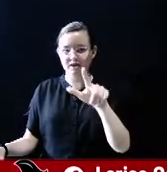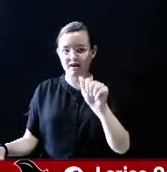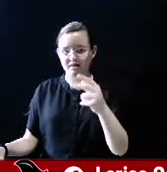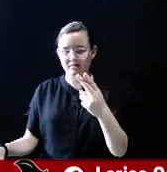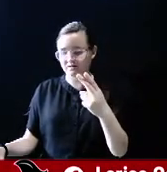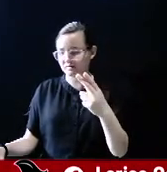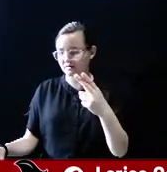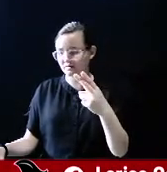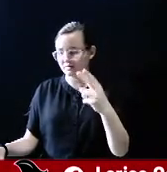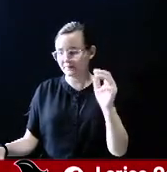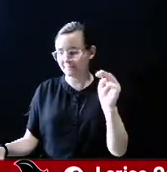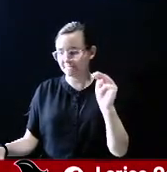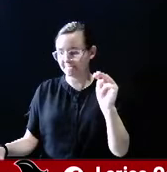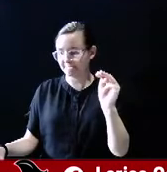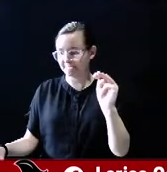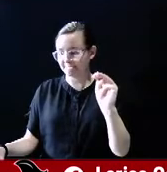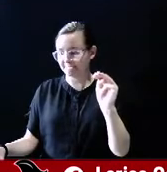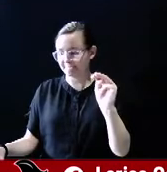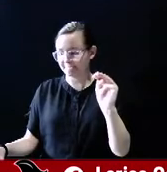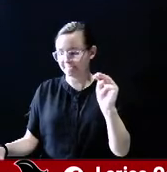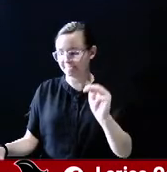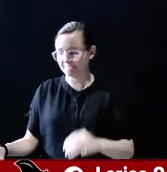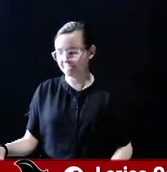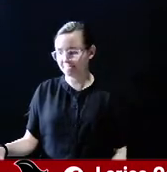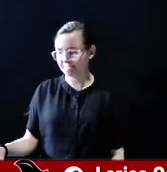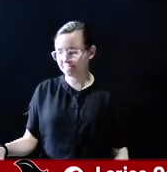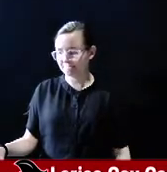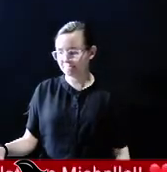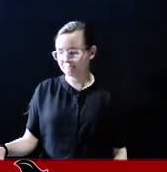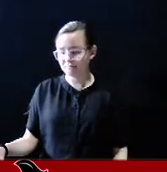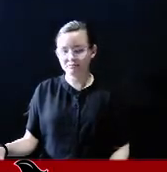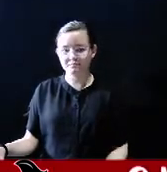Jalay Lachey Mosley.